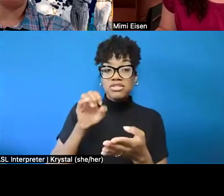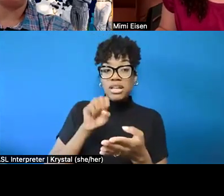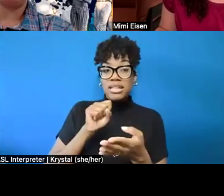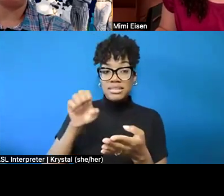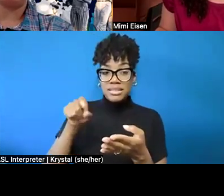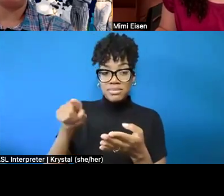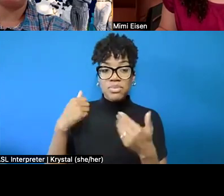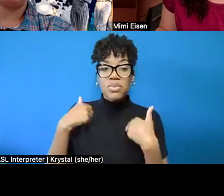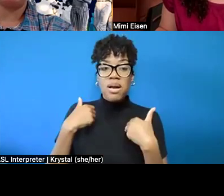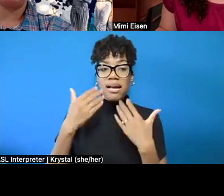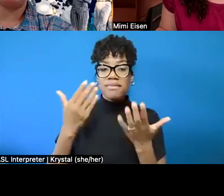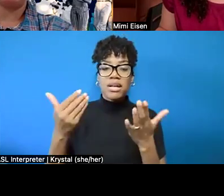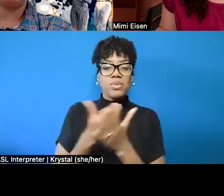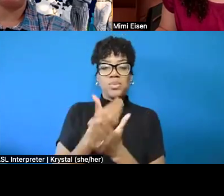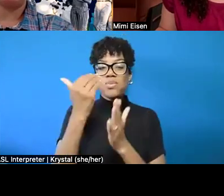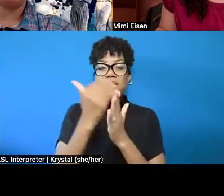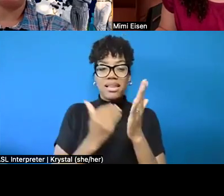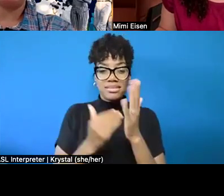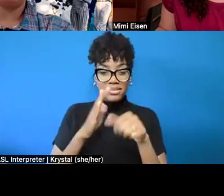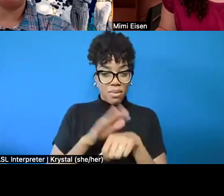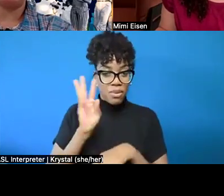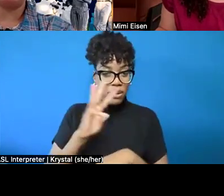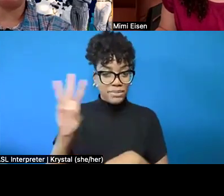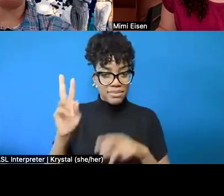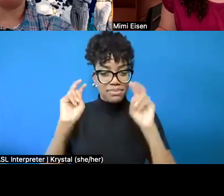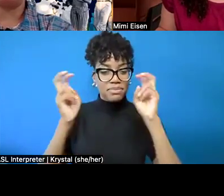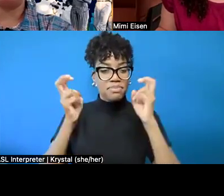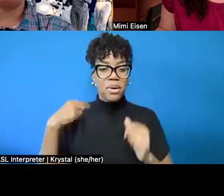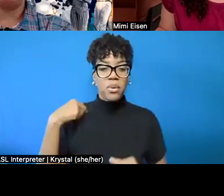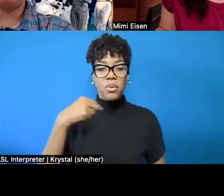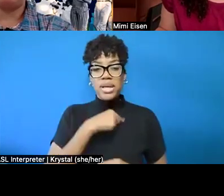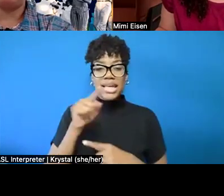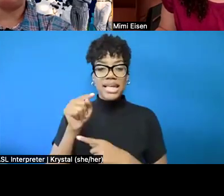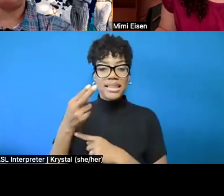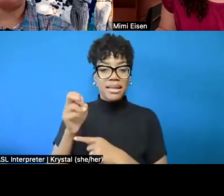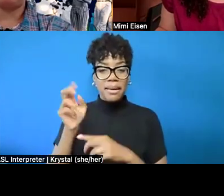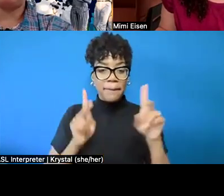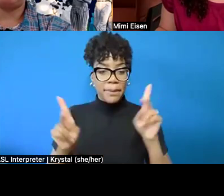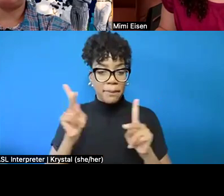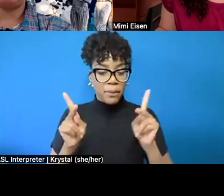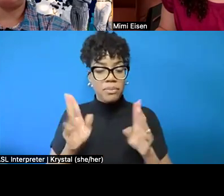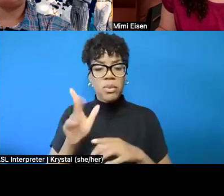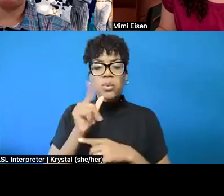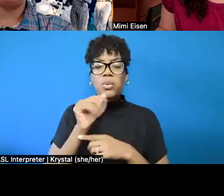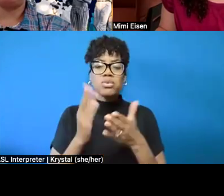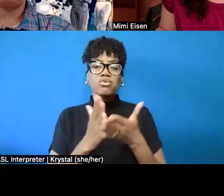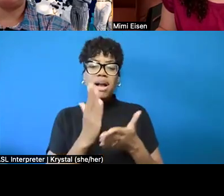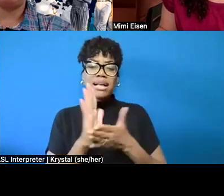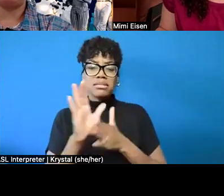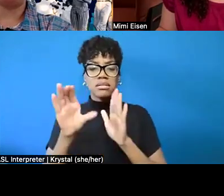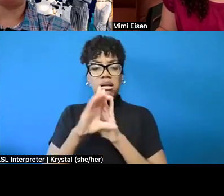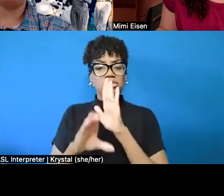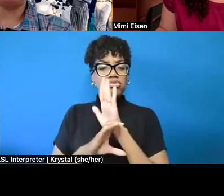the Constitution, right? It's called "We the People: Whose Rights Does the Constitution Protect?" Right, and often when we're talking